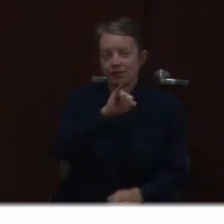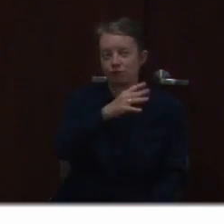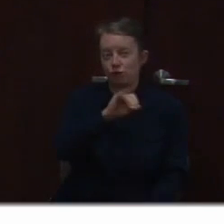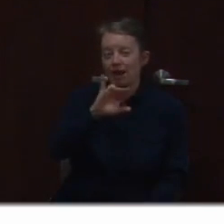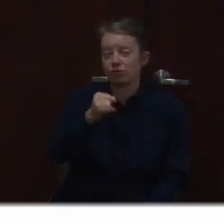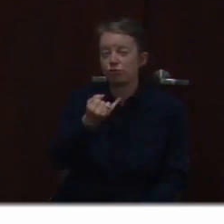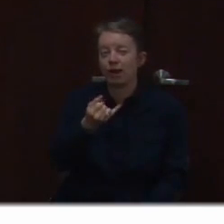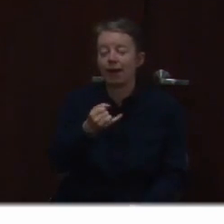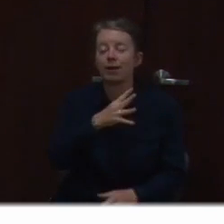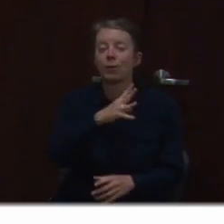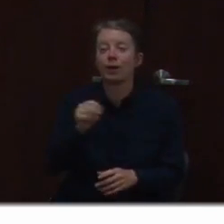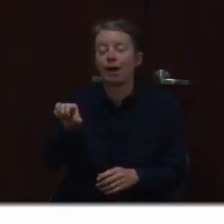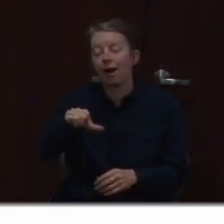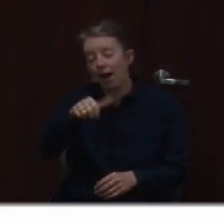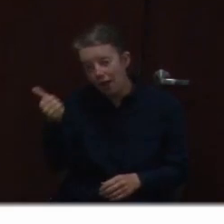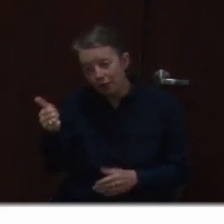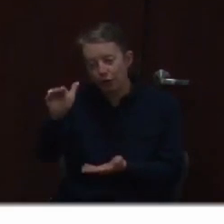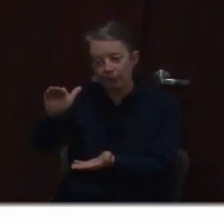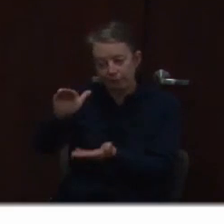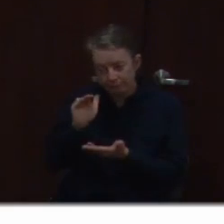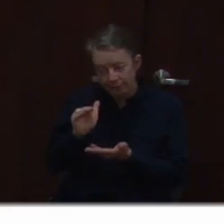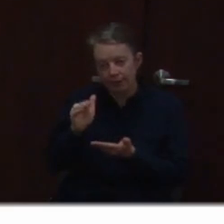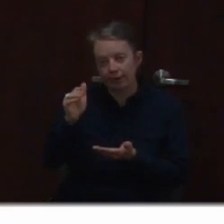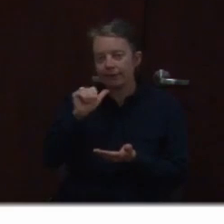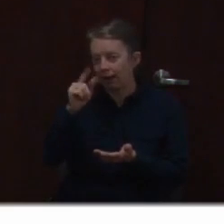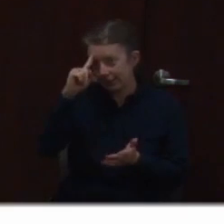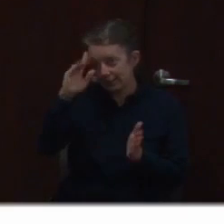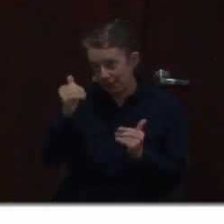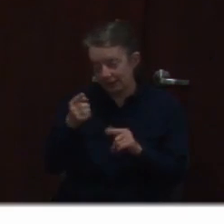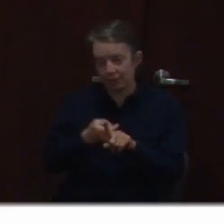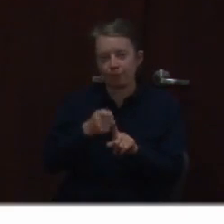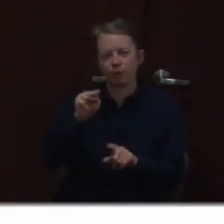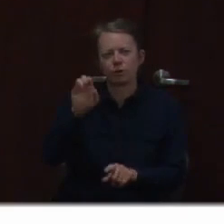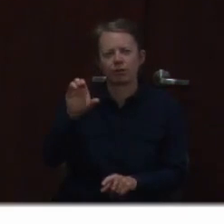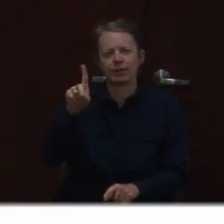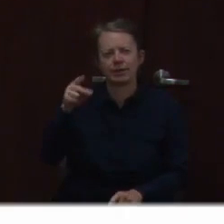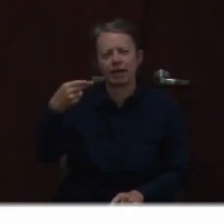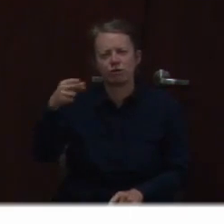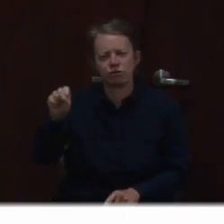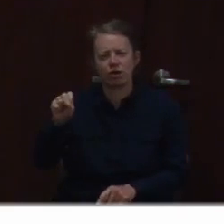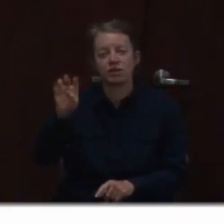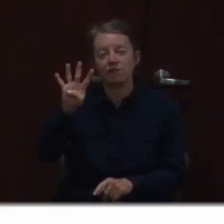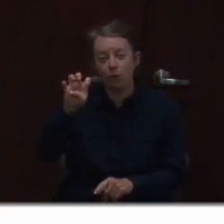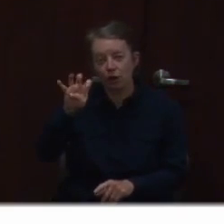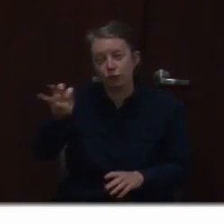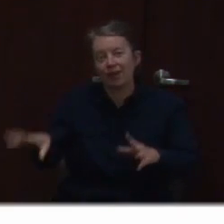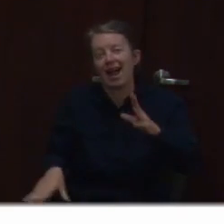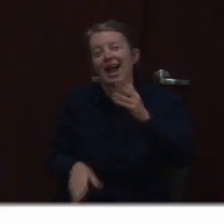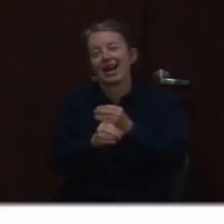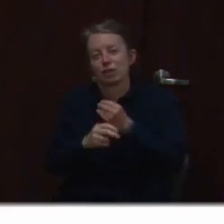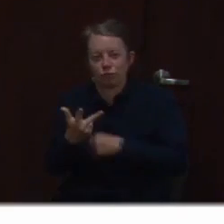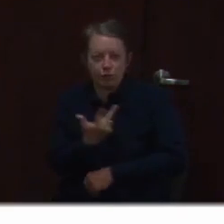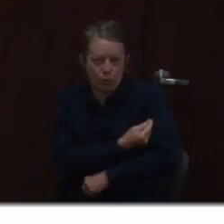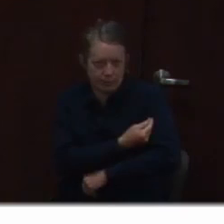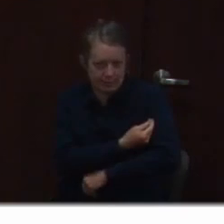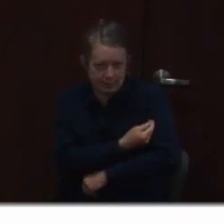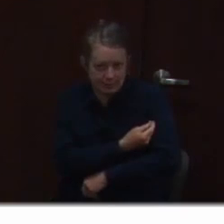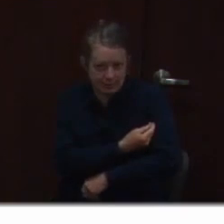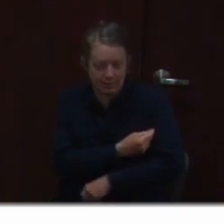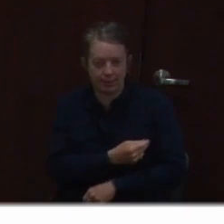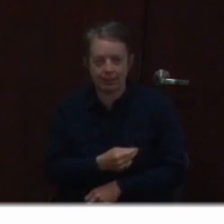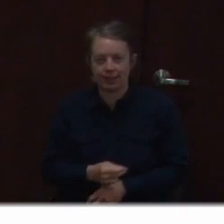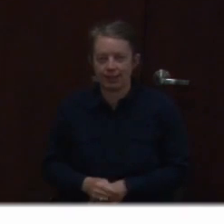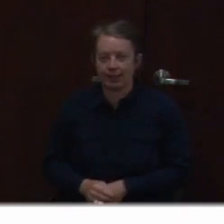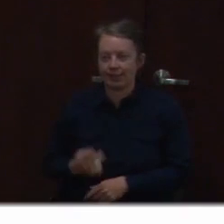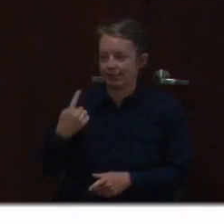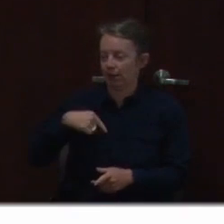unexpected allocation from North Carolina DHHS of 400 additional doses that we weren't scheduled, we had no idea that